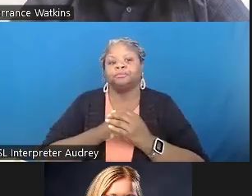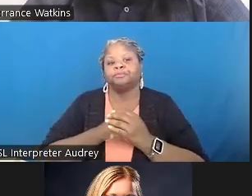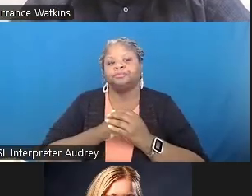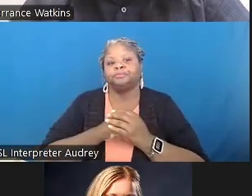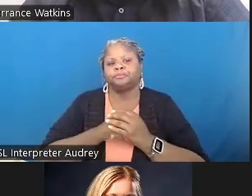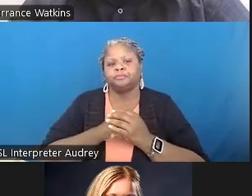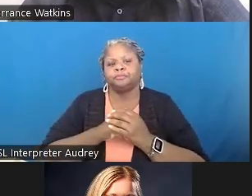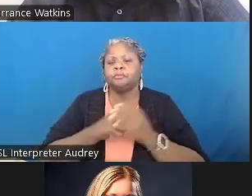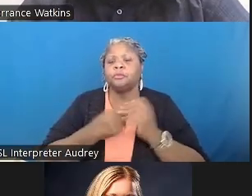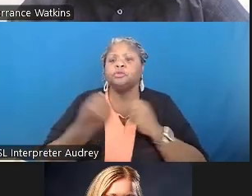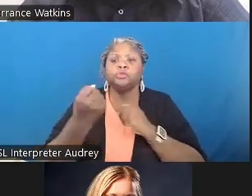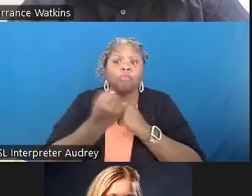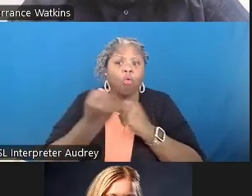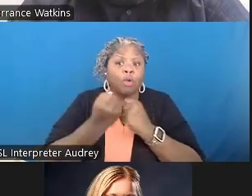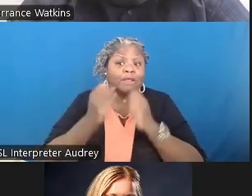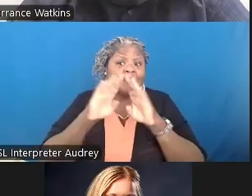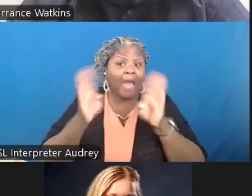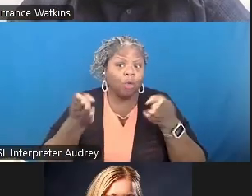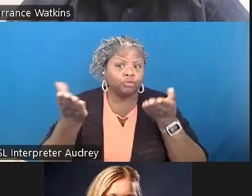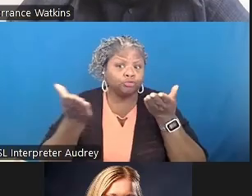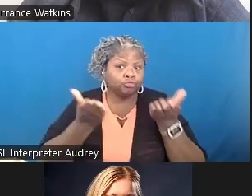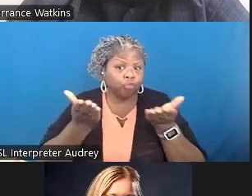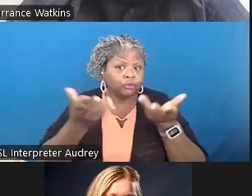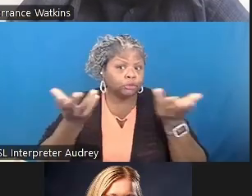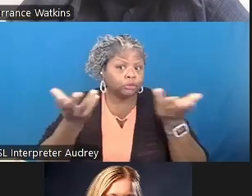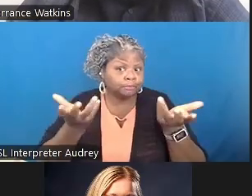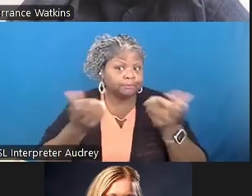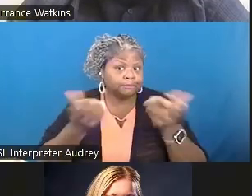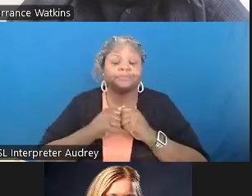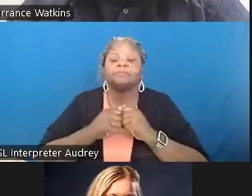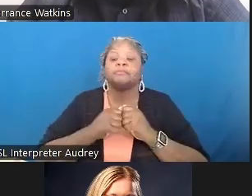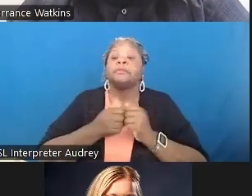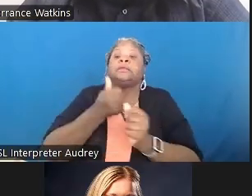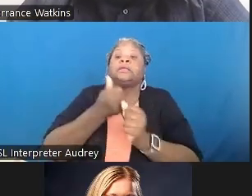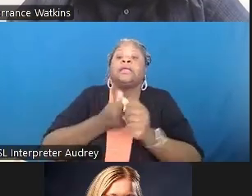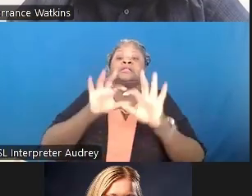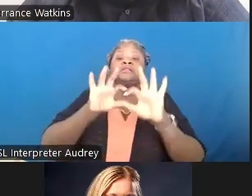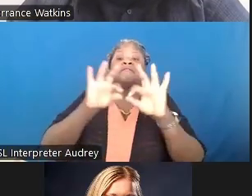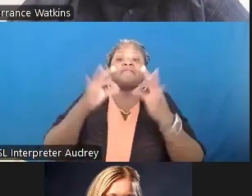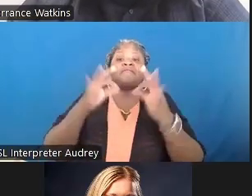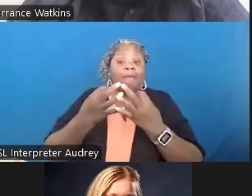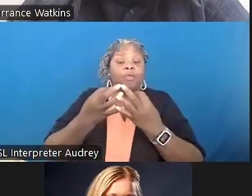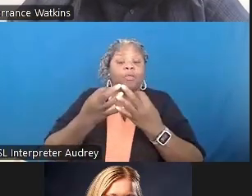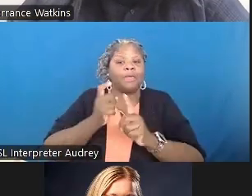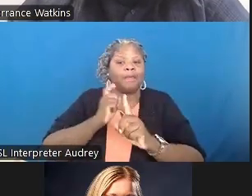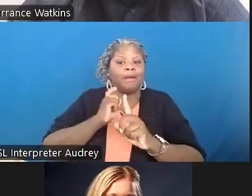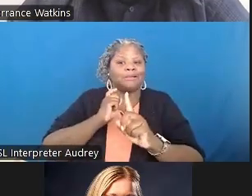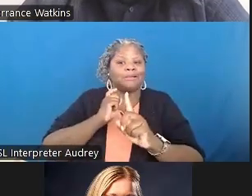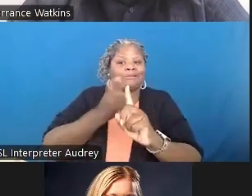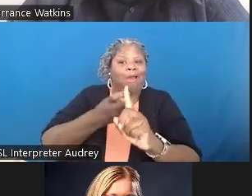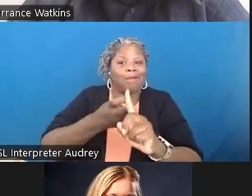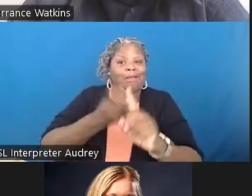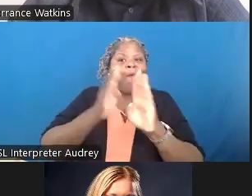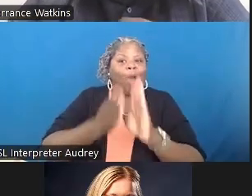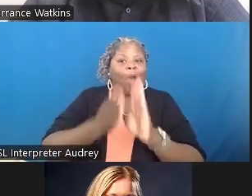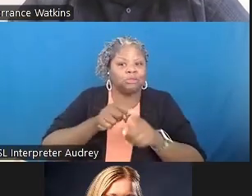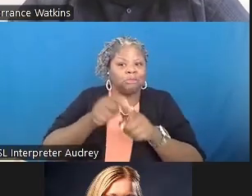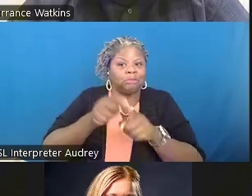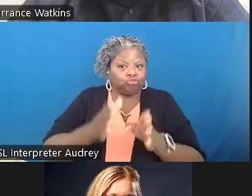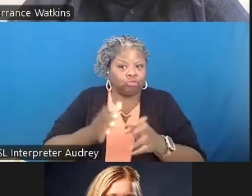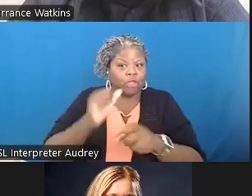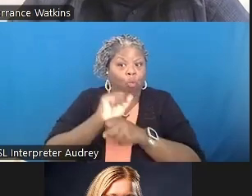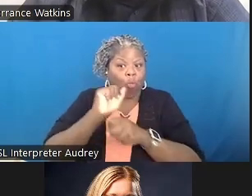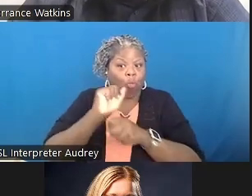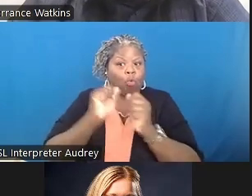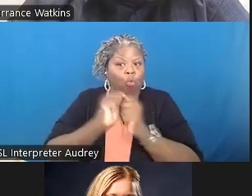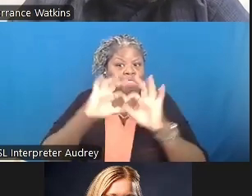So, supportive housing service. Each family will be assigned a housing specialist that will work with the family to achieve the goals that are